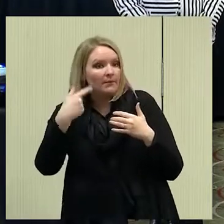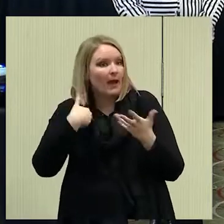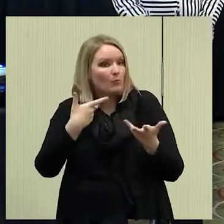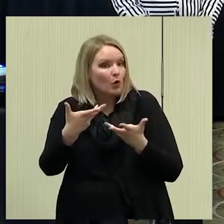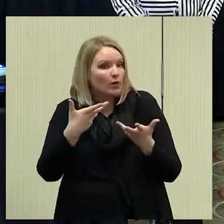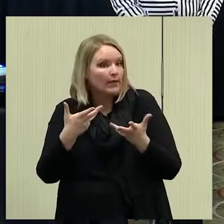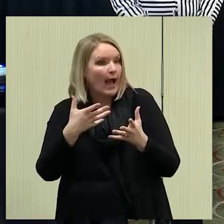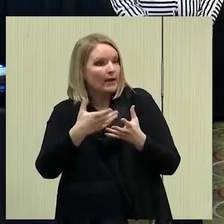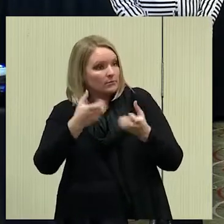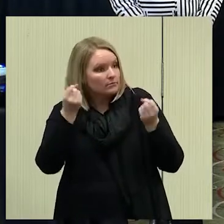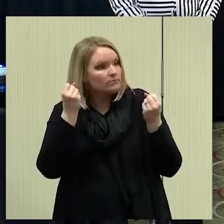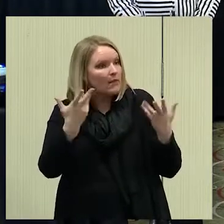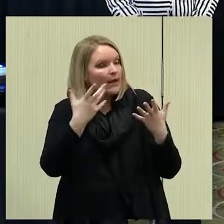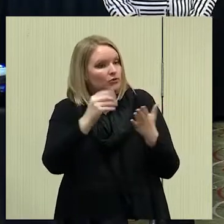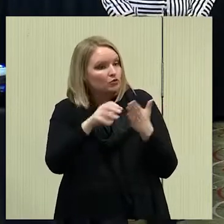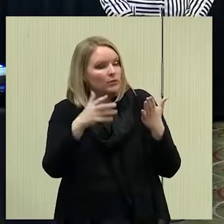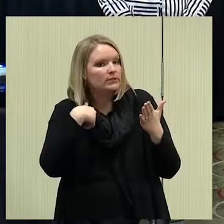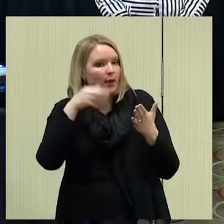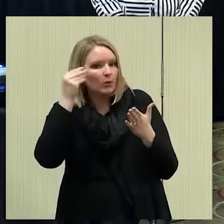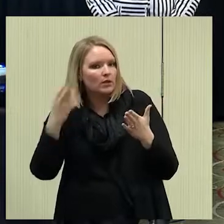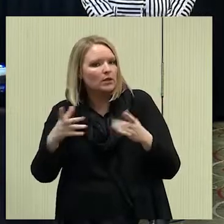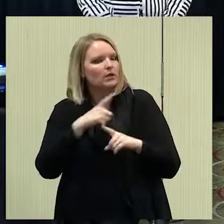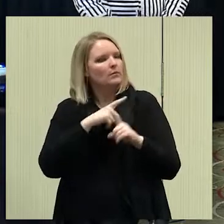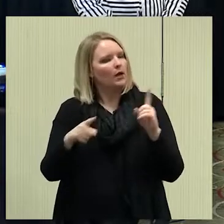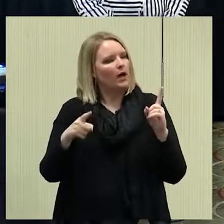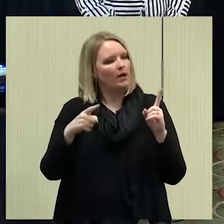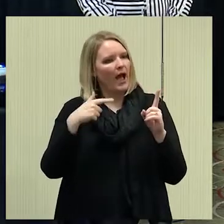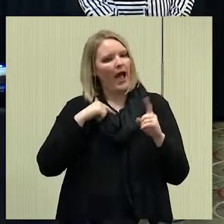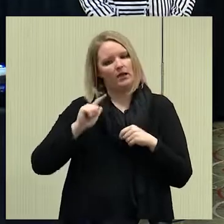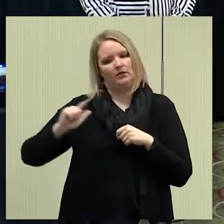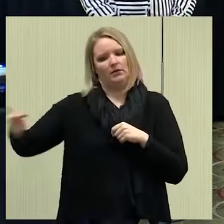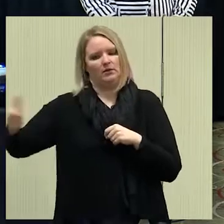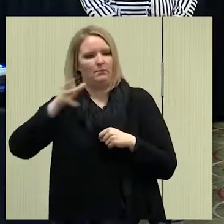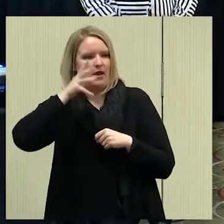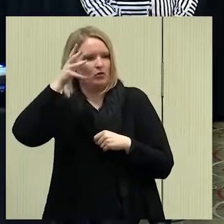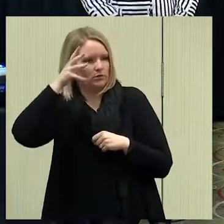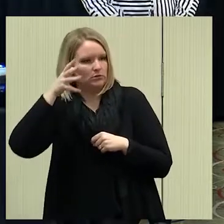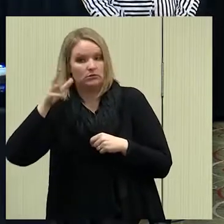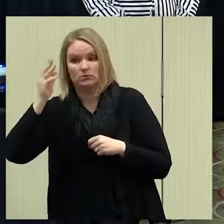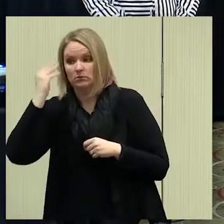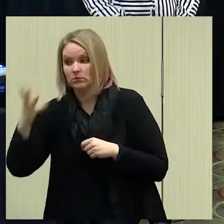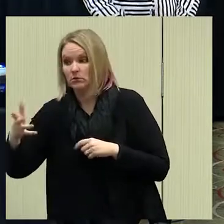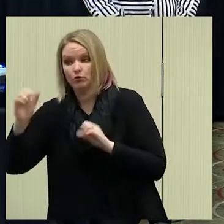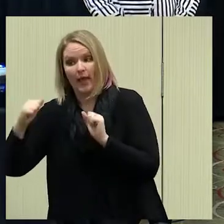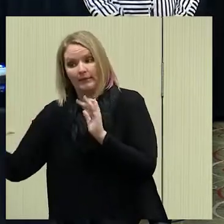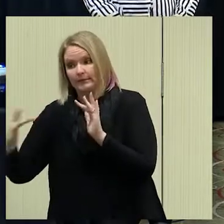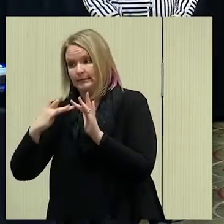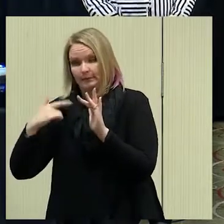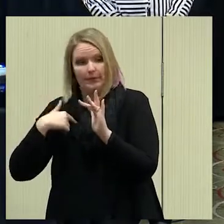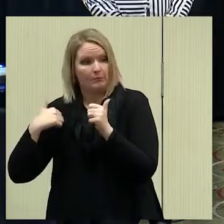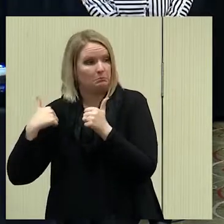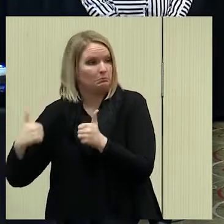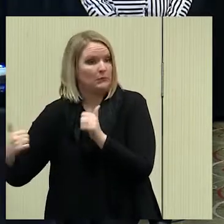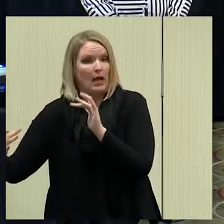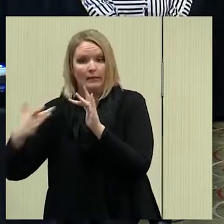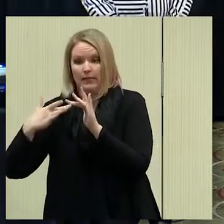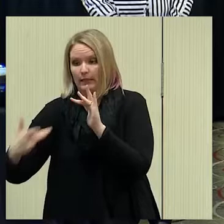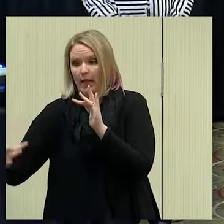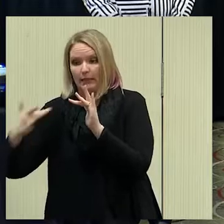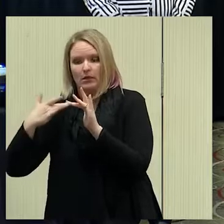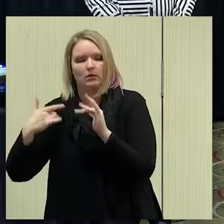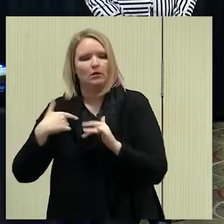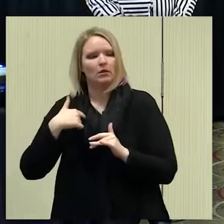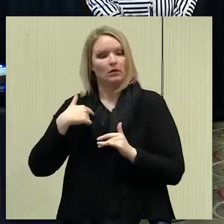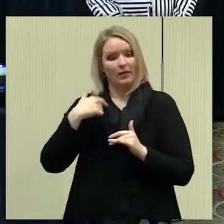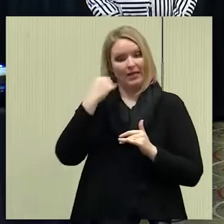working on with a lot of students. But I kind of put it in the parents' court, like I tell them, like, you contact me about anything and everything you need to, and then I contact